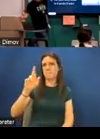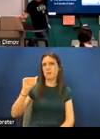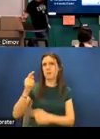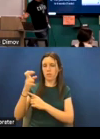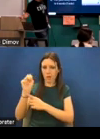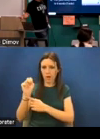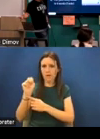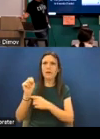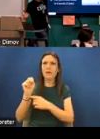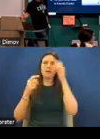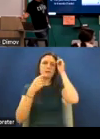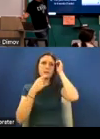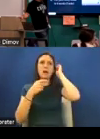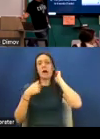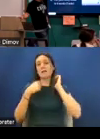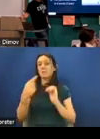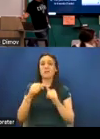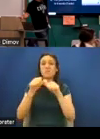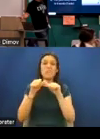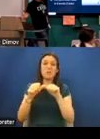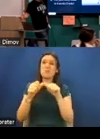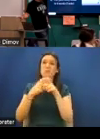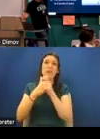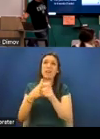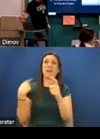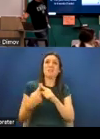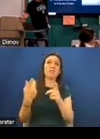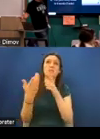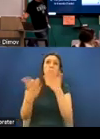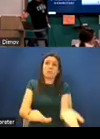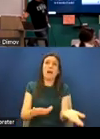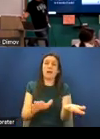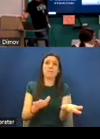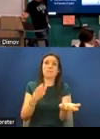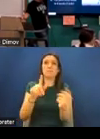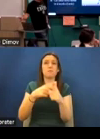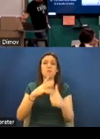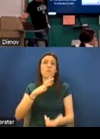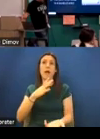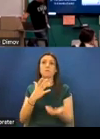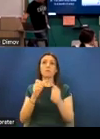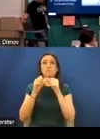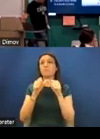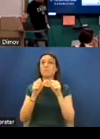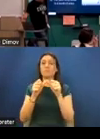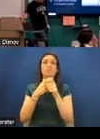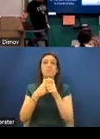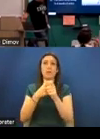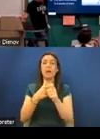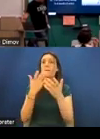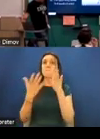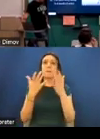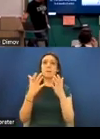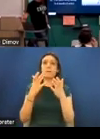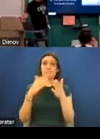whatsoever. And I said, well, mine is to just run till you die. And then, you're good. As long as you didn't maybe follow through with